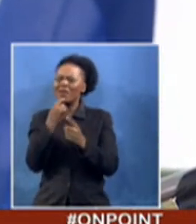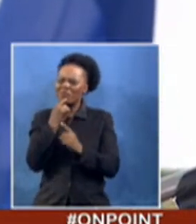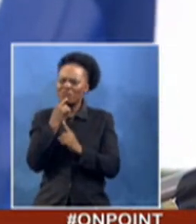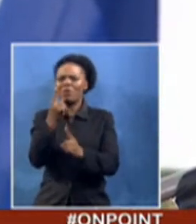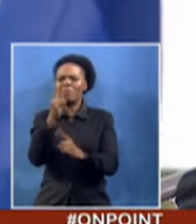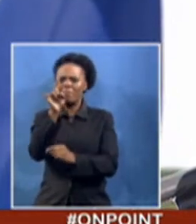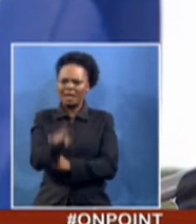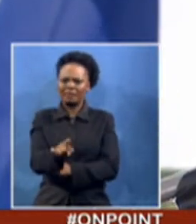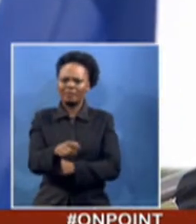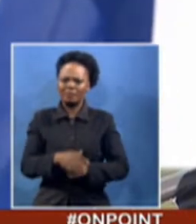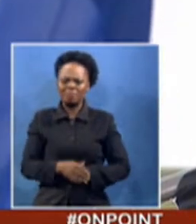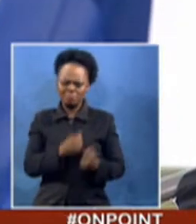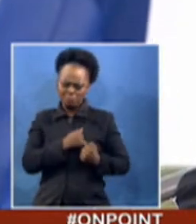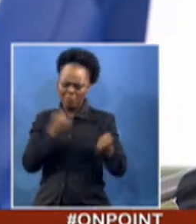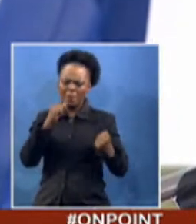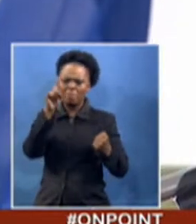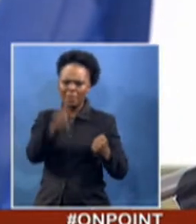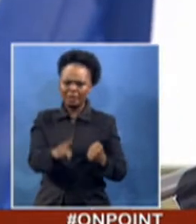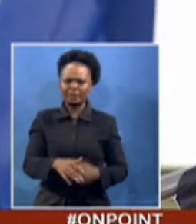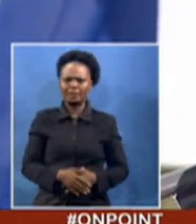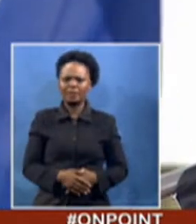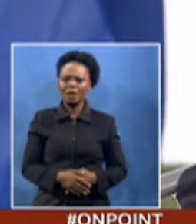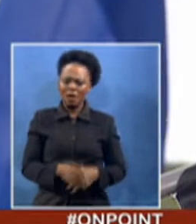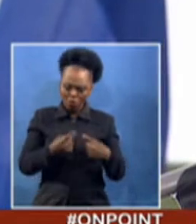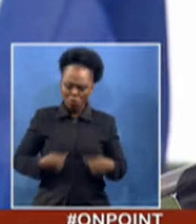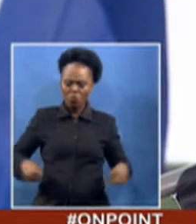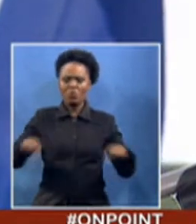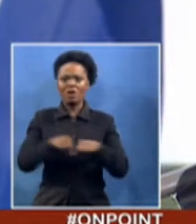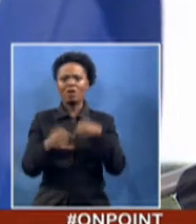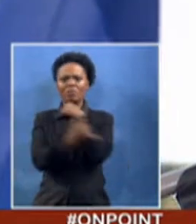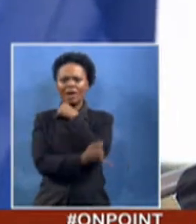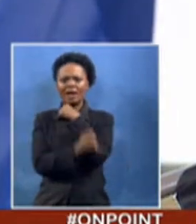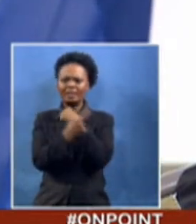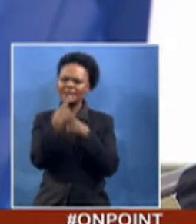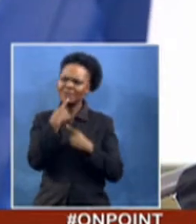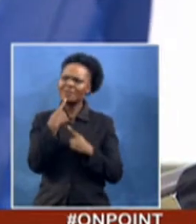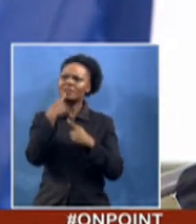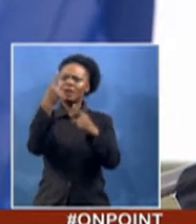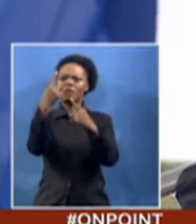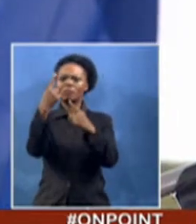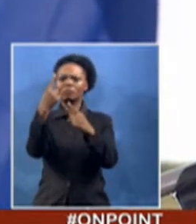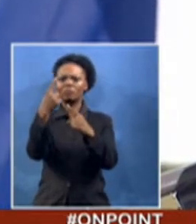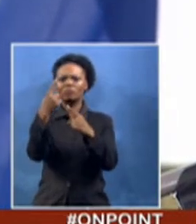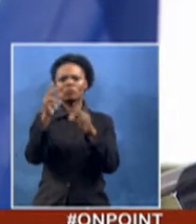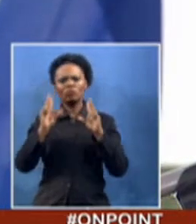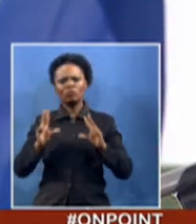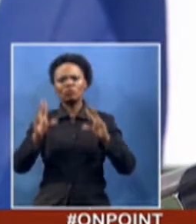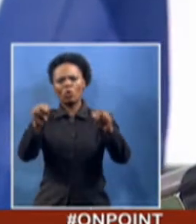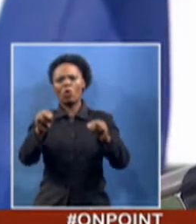country, we must say no to homophobia and all forms